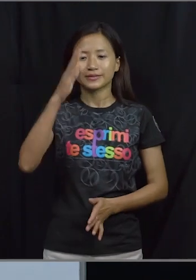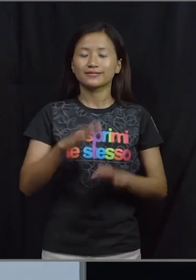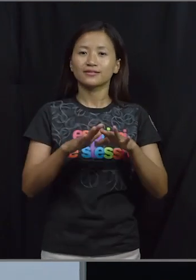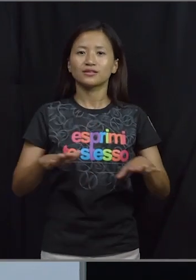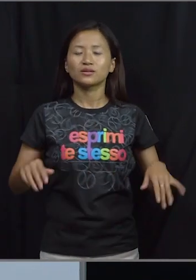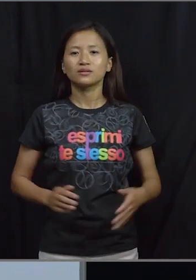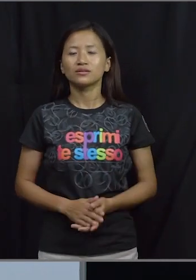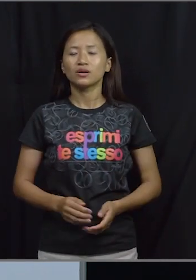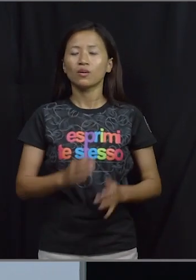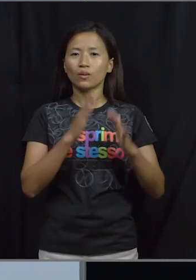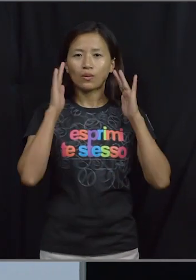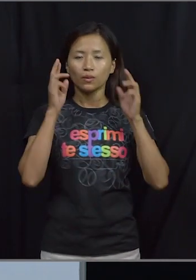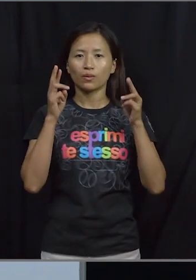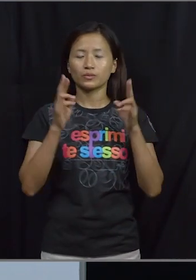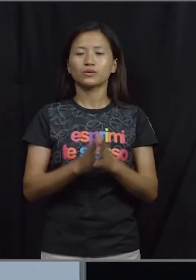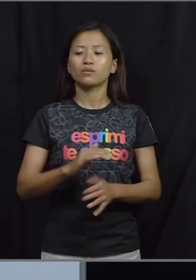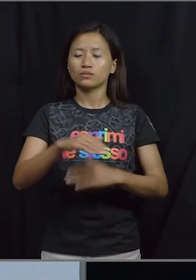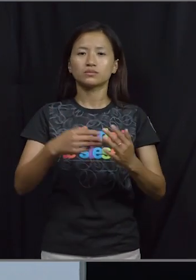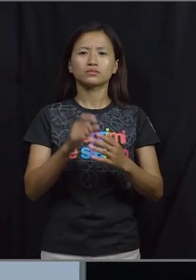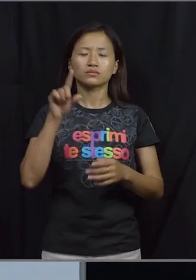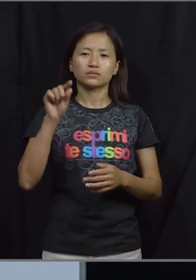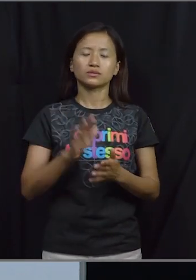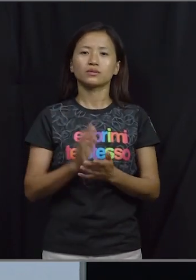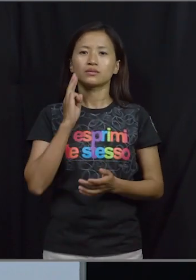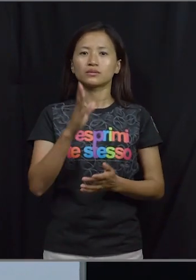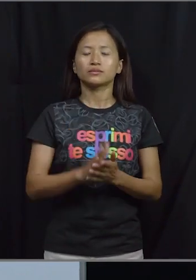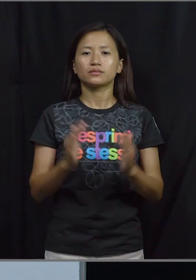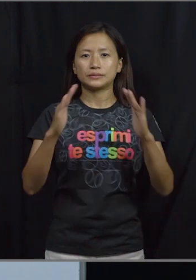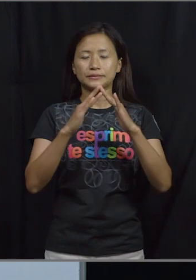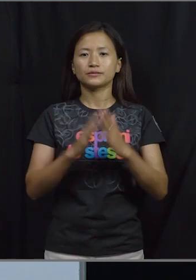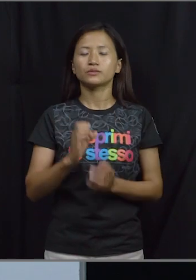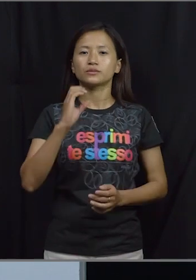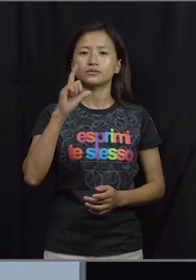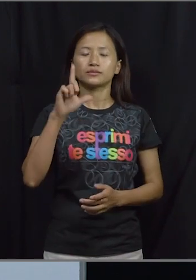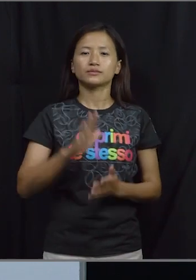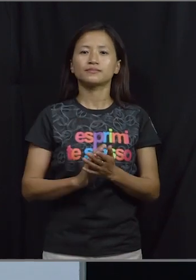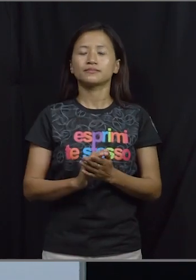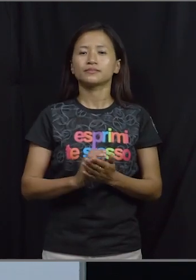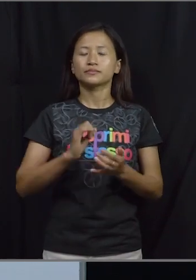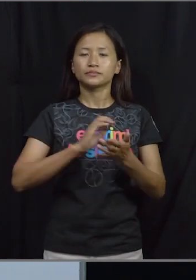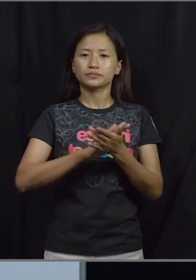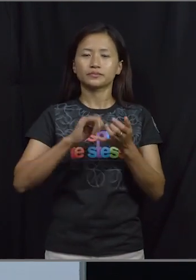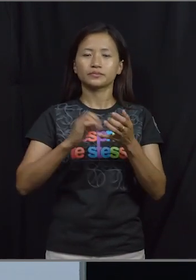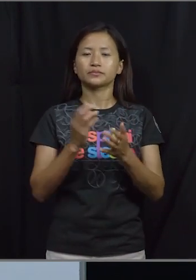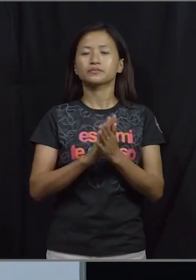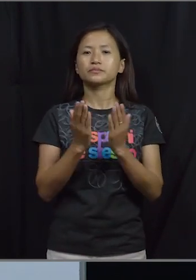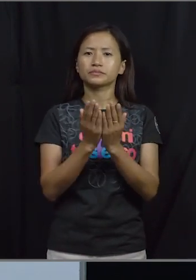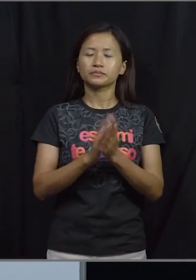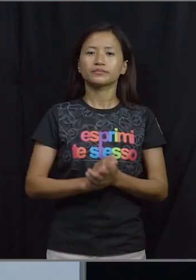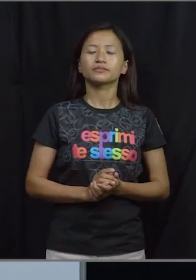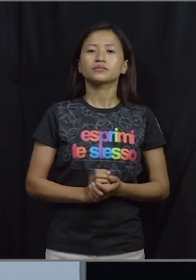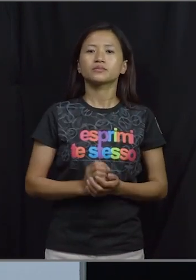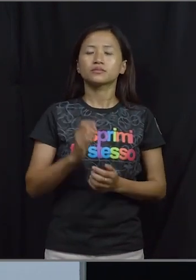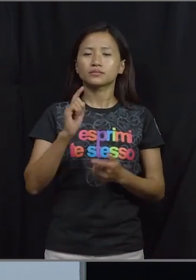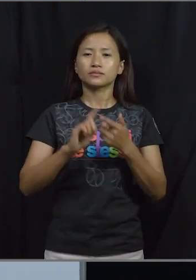Hello students, I hope you are all doing well at home. Welcome once again to class 12, subject education. So today's